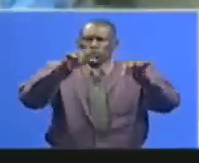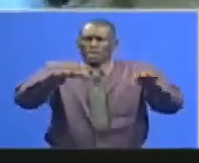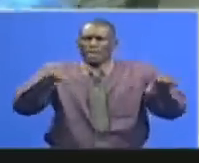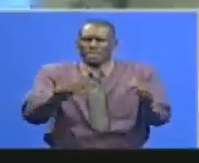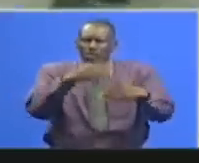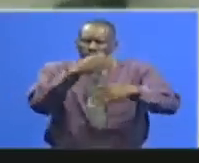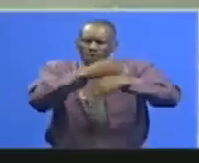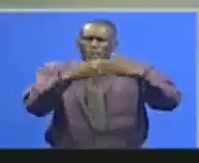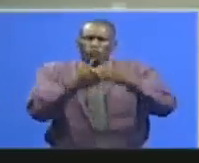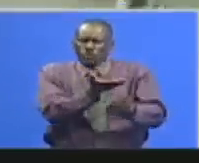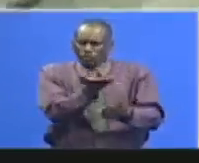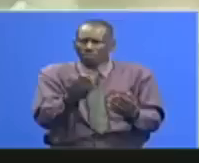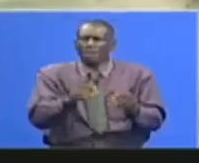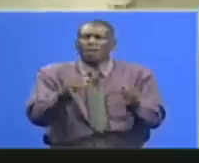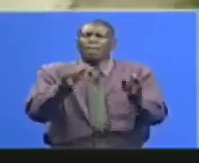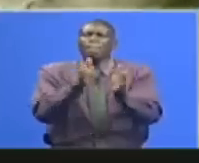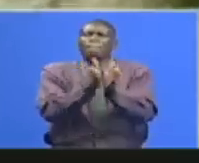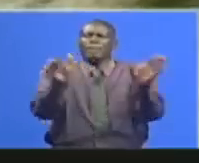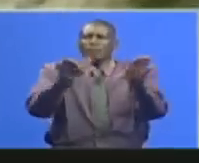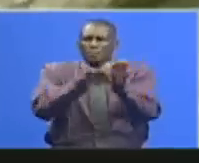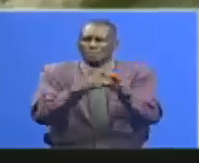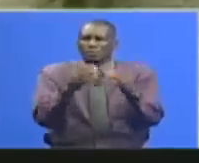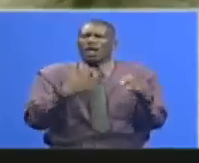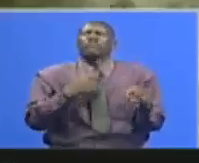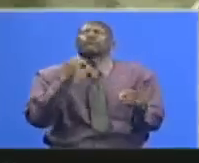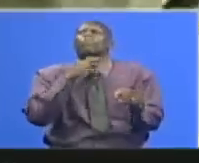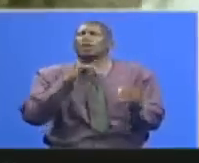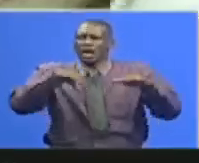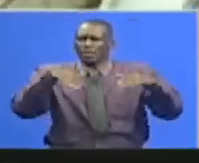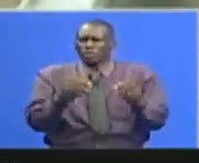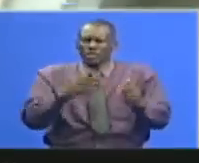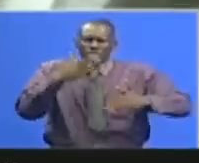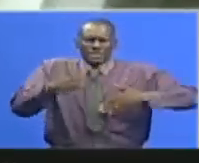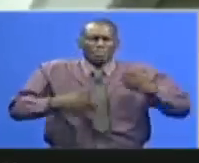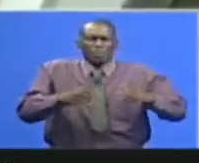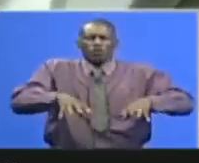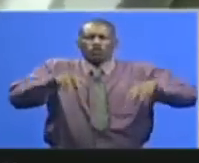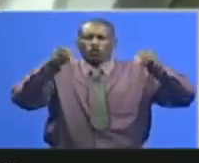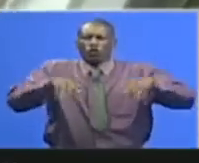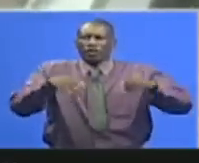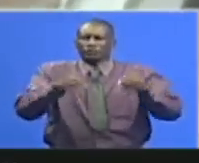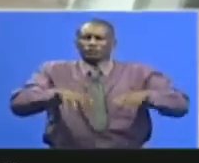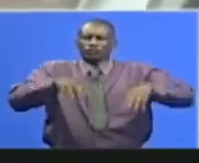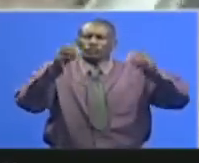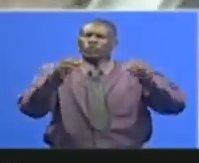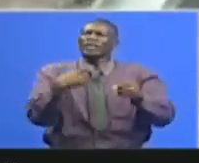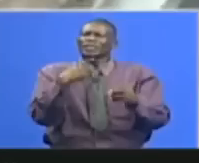them. Members of the public had apparently complained about the conduct of hawkers. The hawkers say they